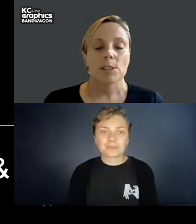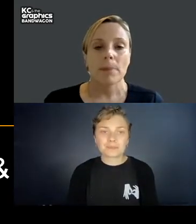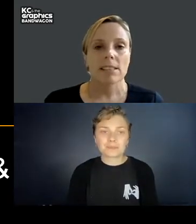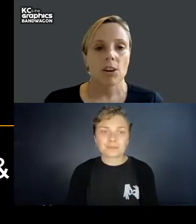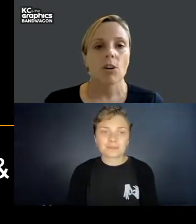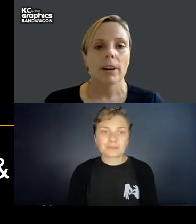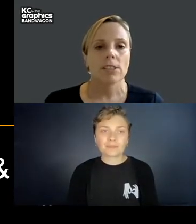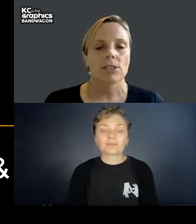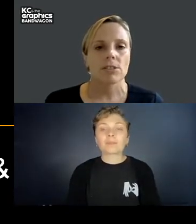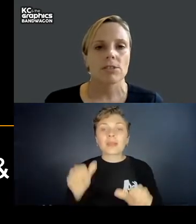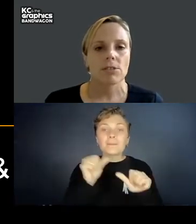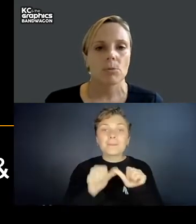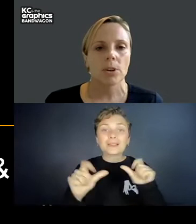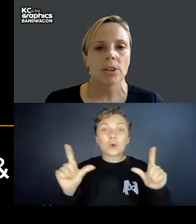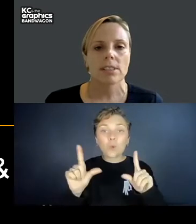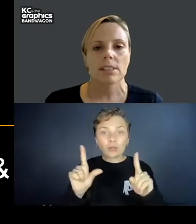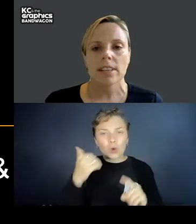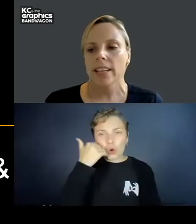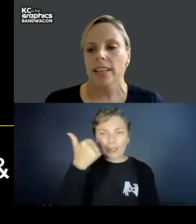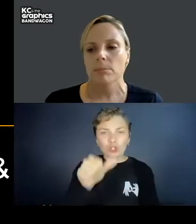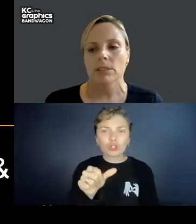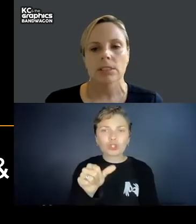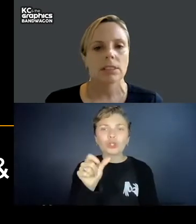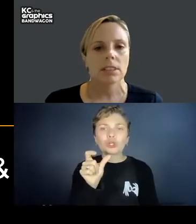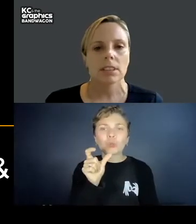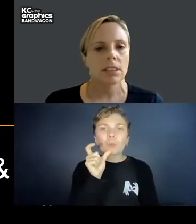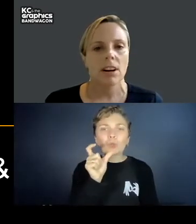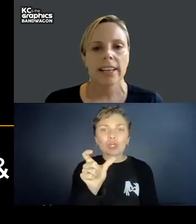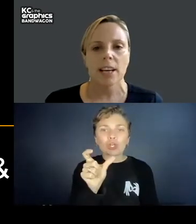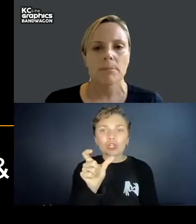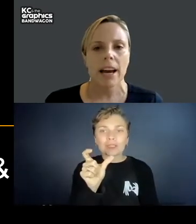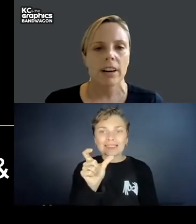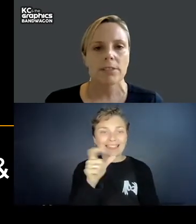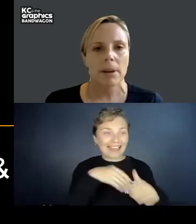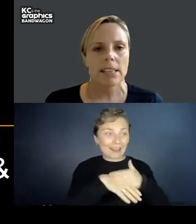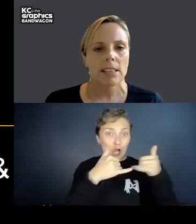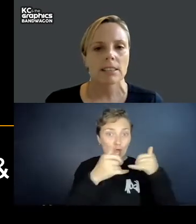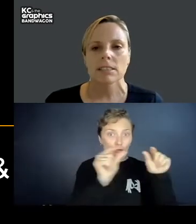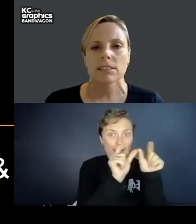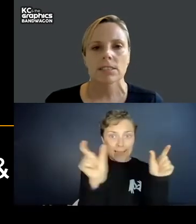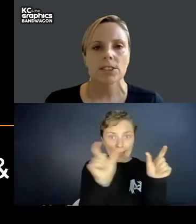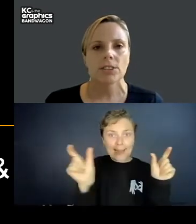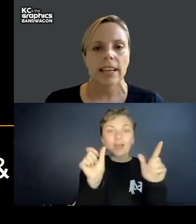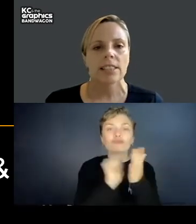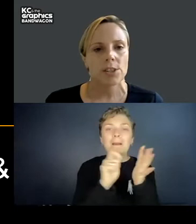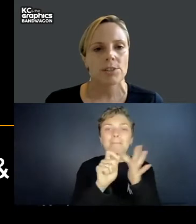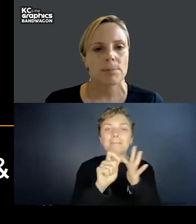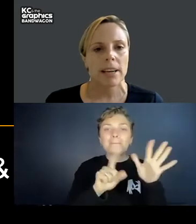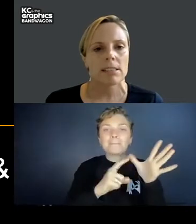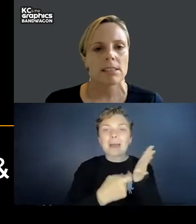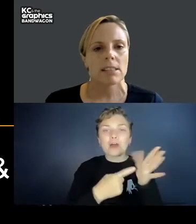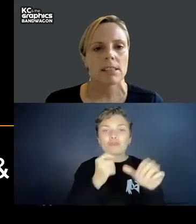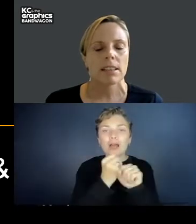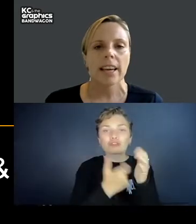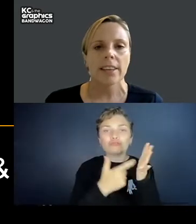It's best to always use words inbuilt line and paragraph spacing to create additional